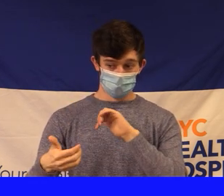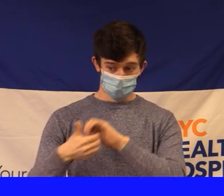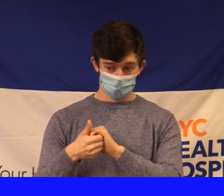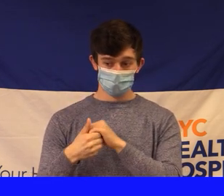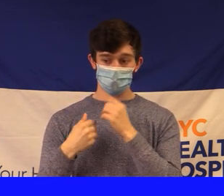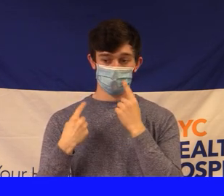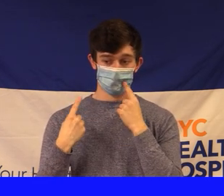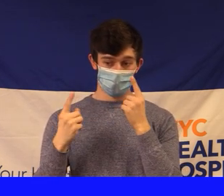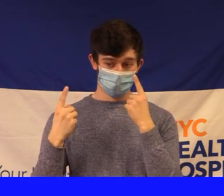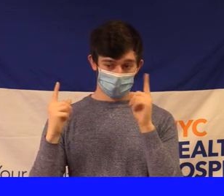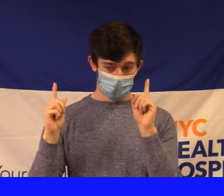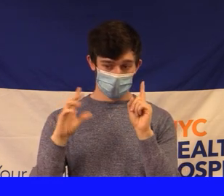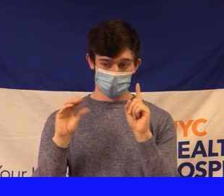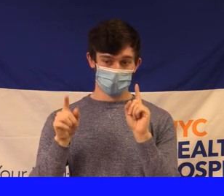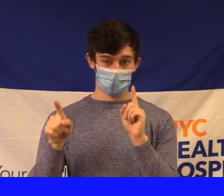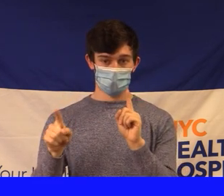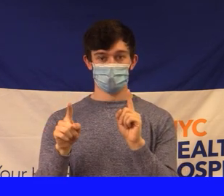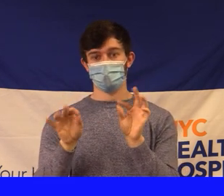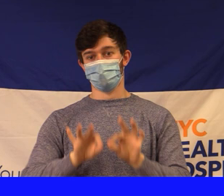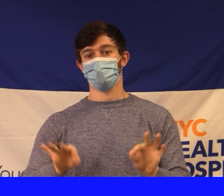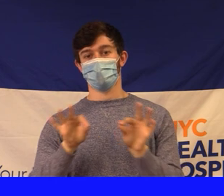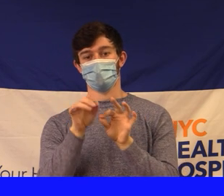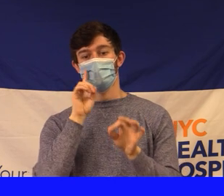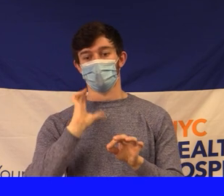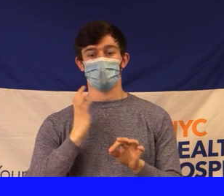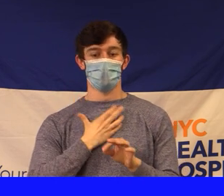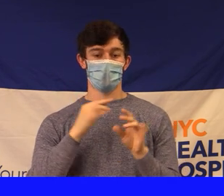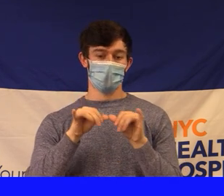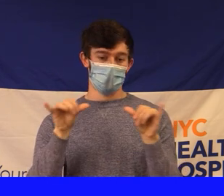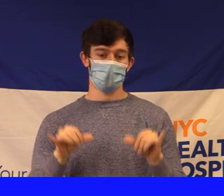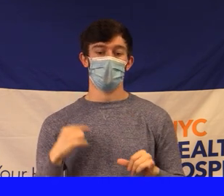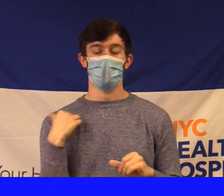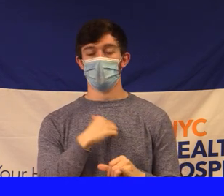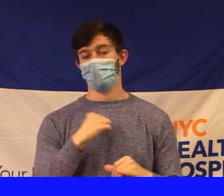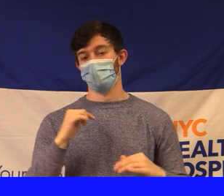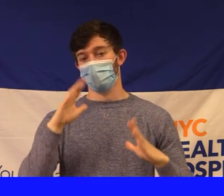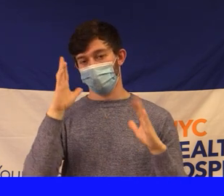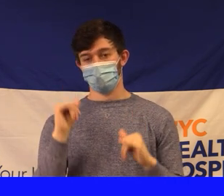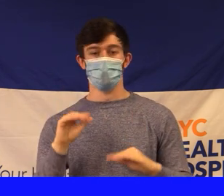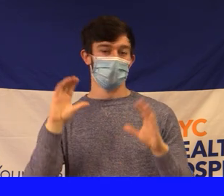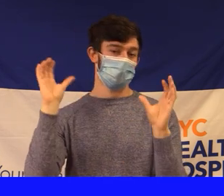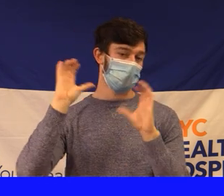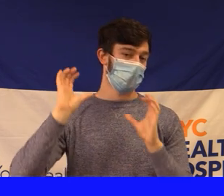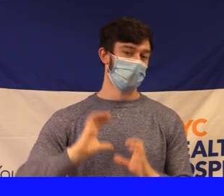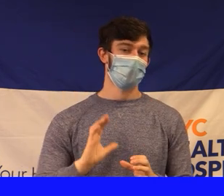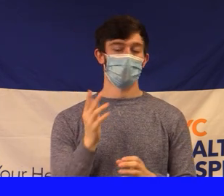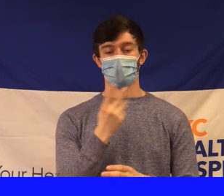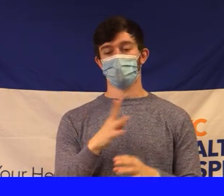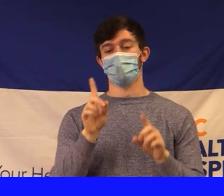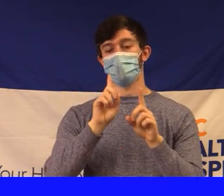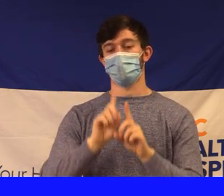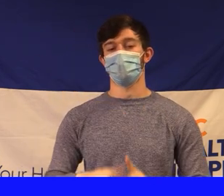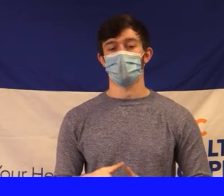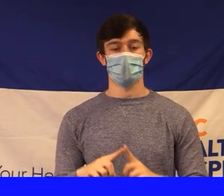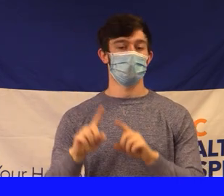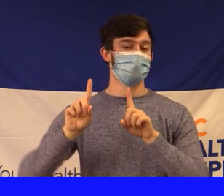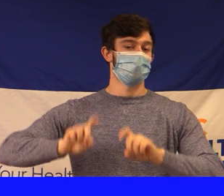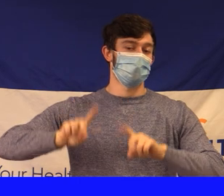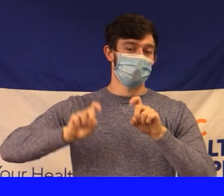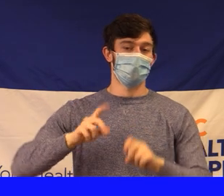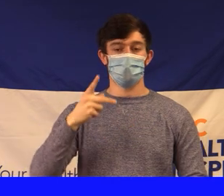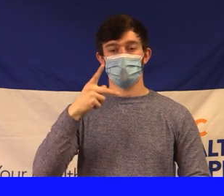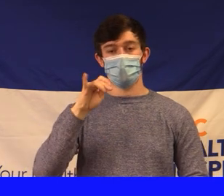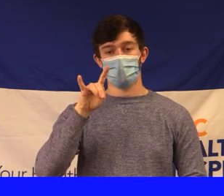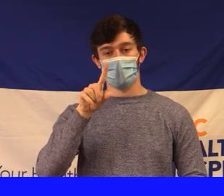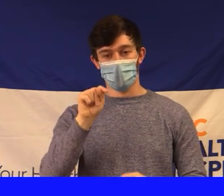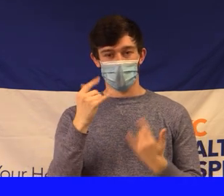the value this has been to the system, with the board's approval, hope to explore a few different pilots beginning later this